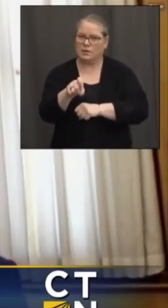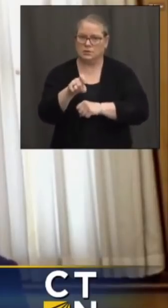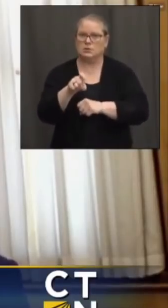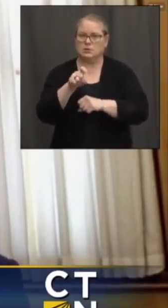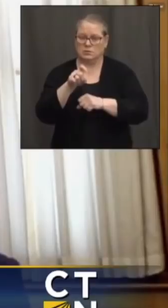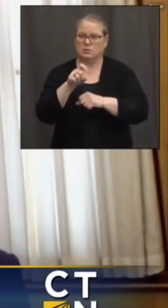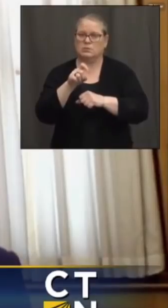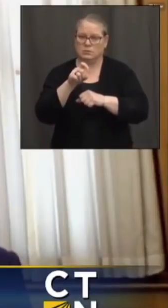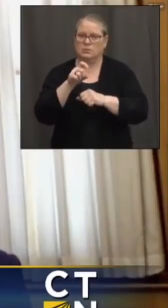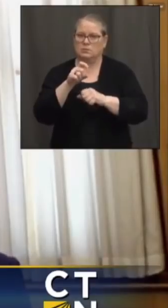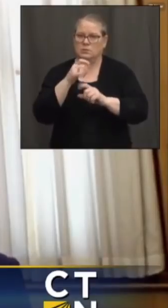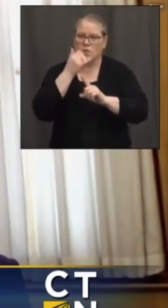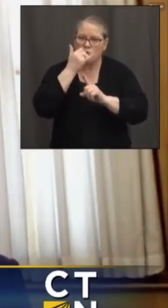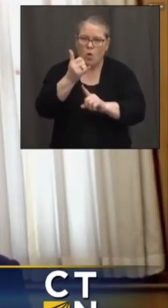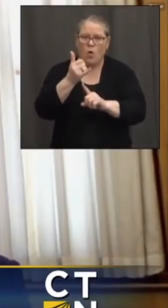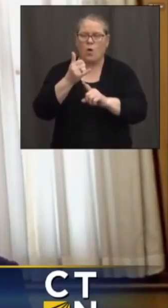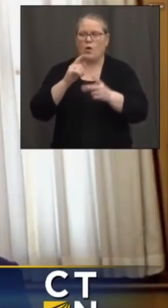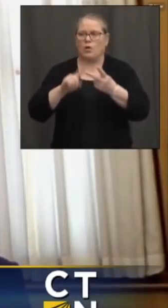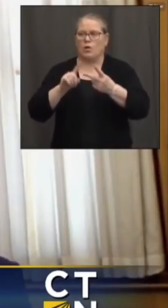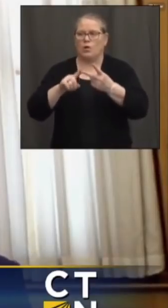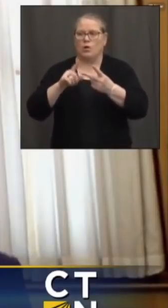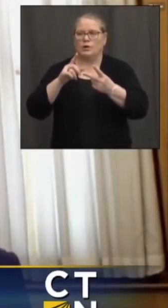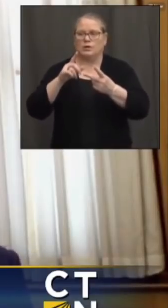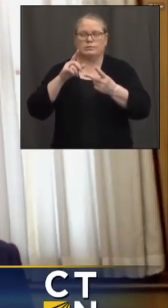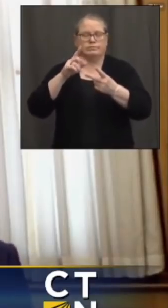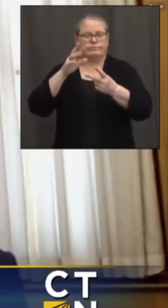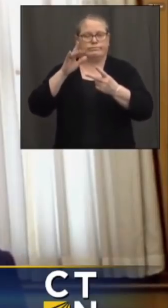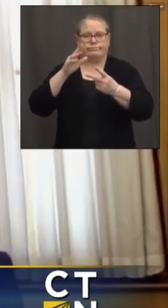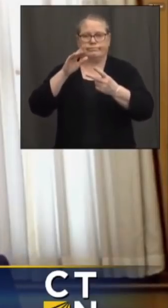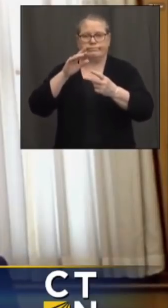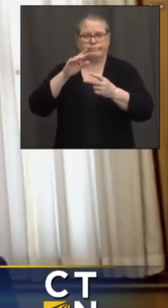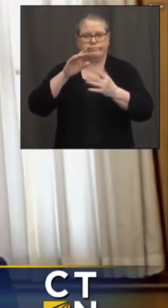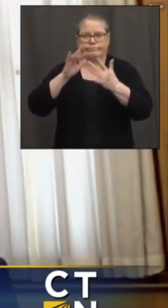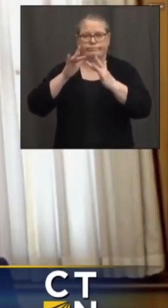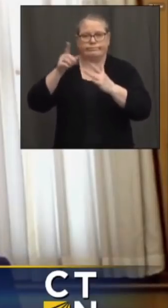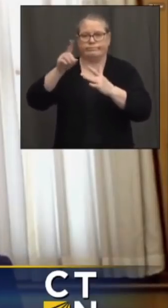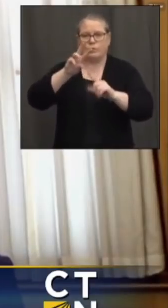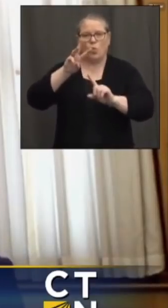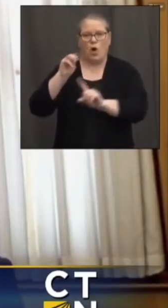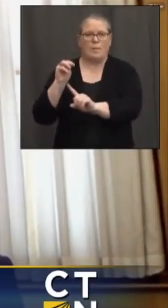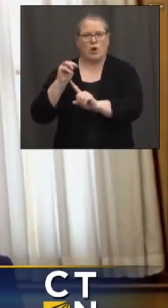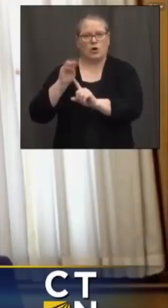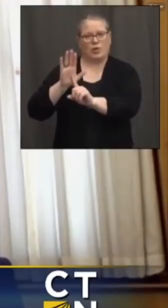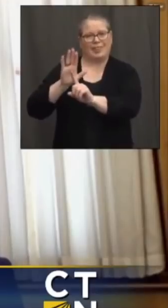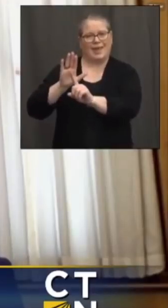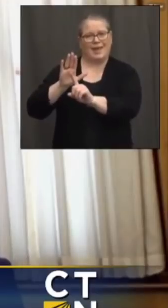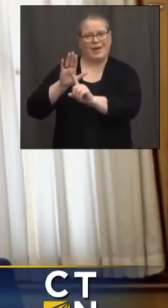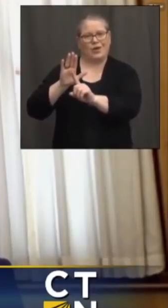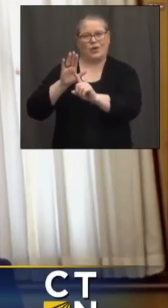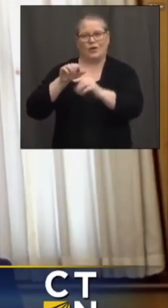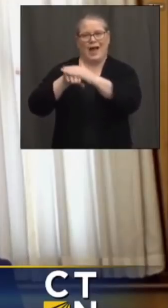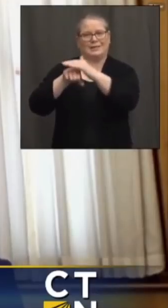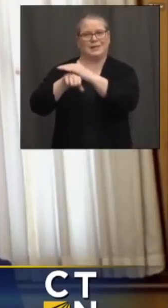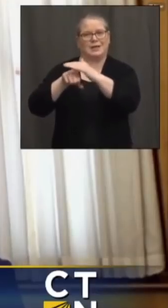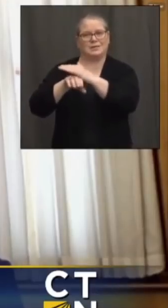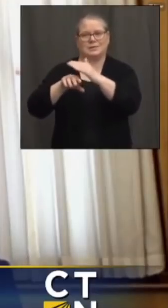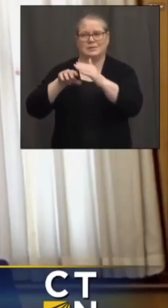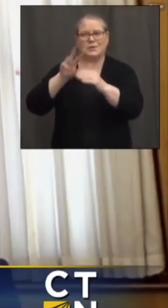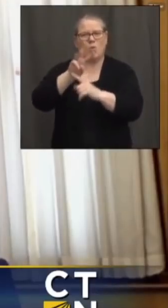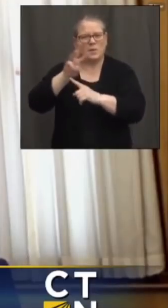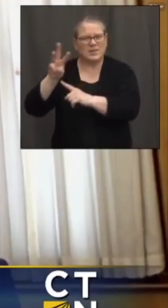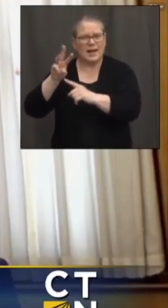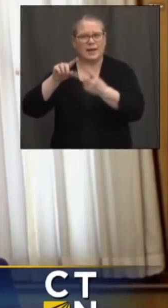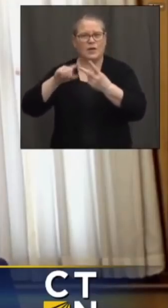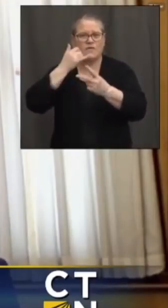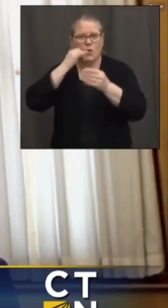the in that case, Walmart or whatever the provider is. You need to go in through their access channels, either their website or their